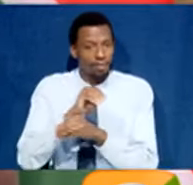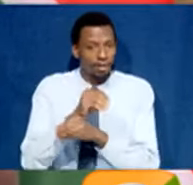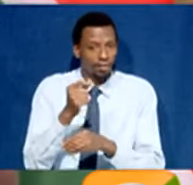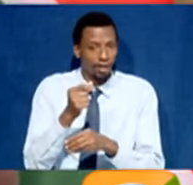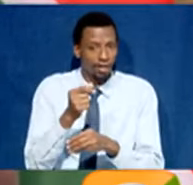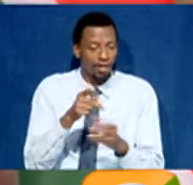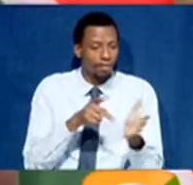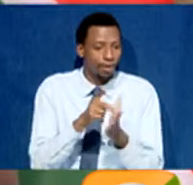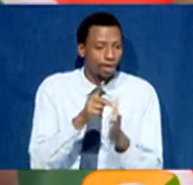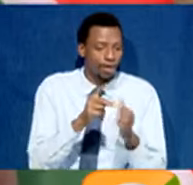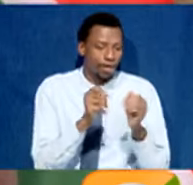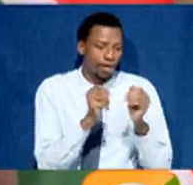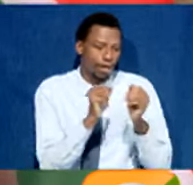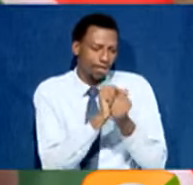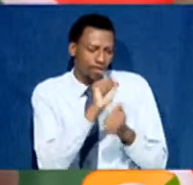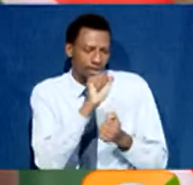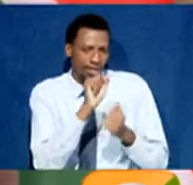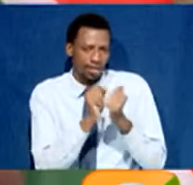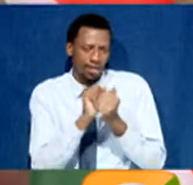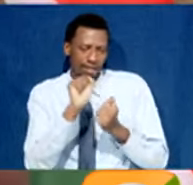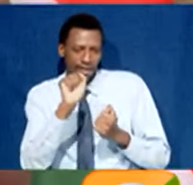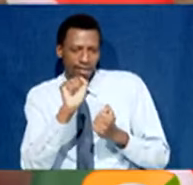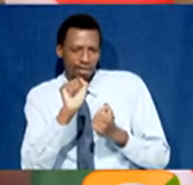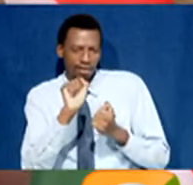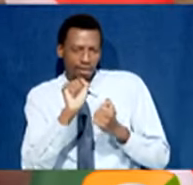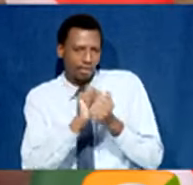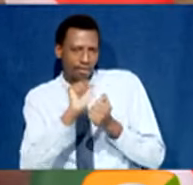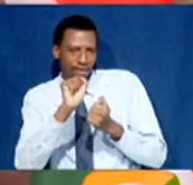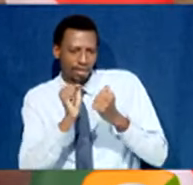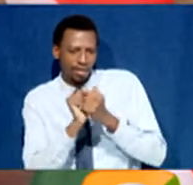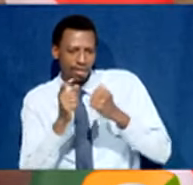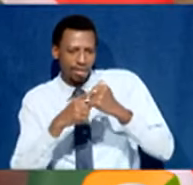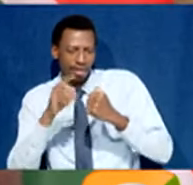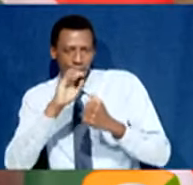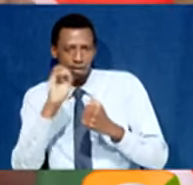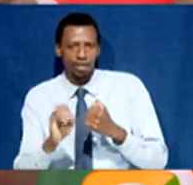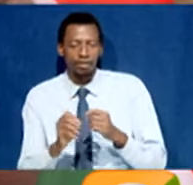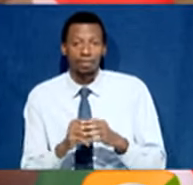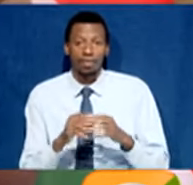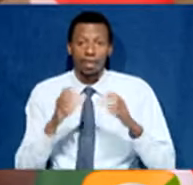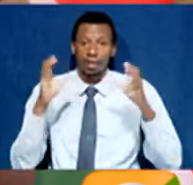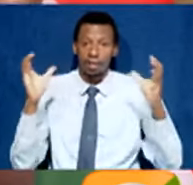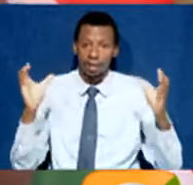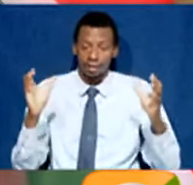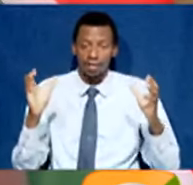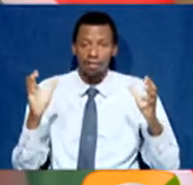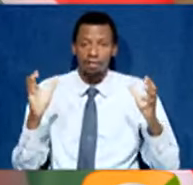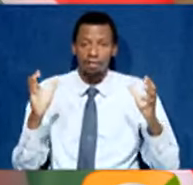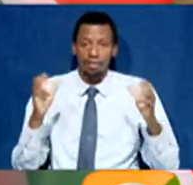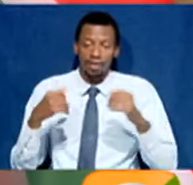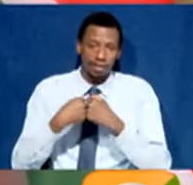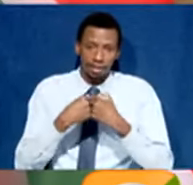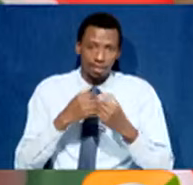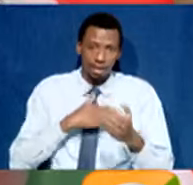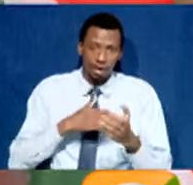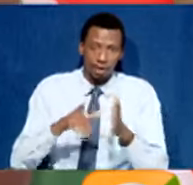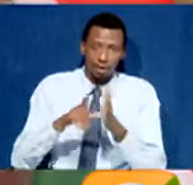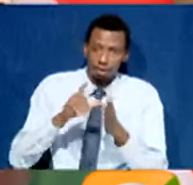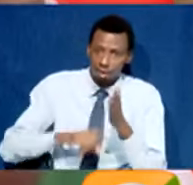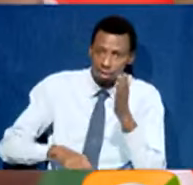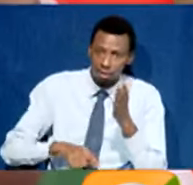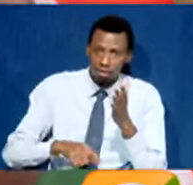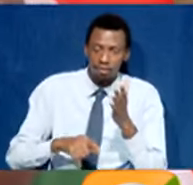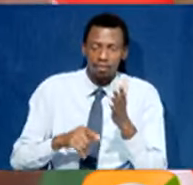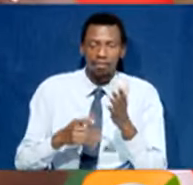15-16%. And the biggest, the killer on our debt is the interest, the amount